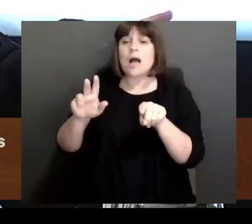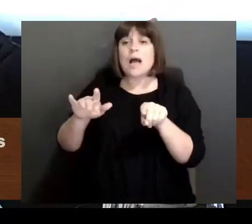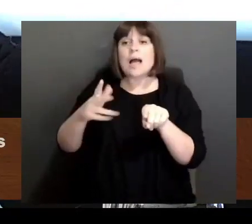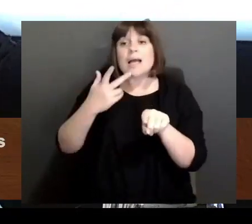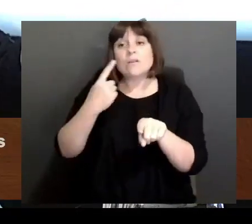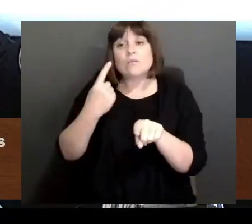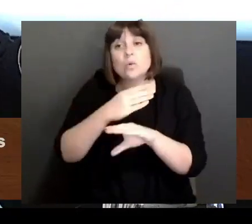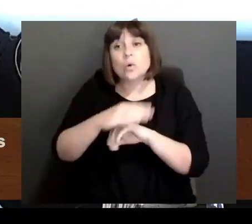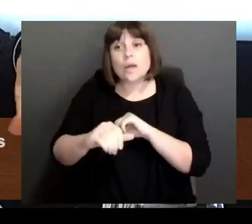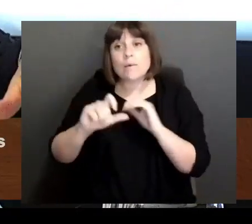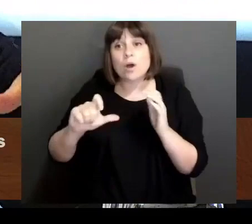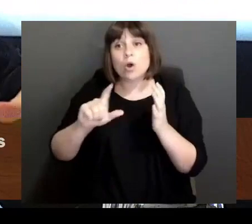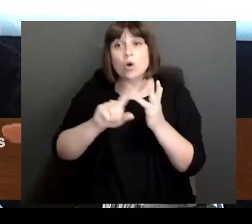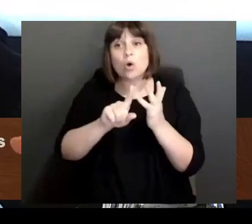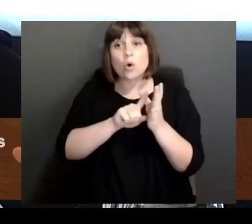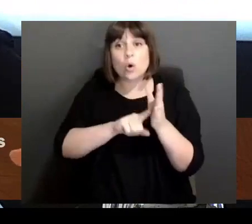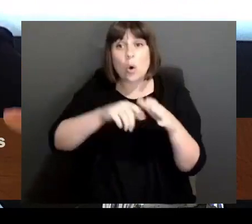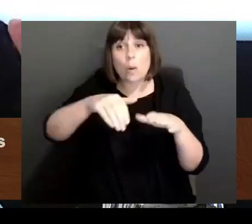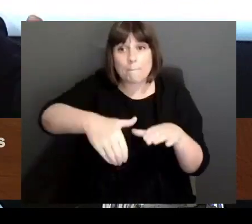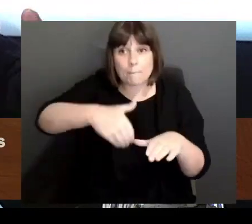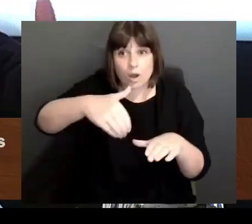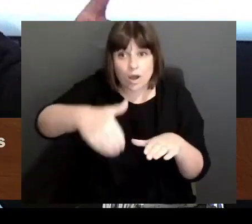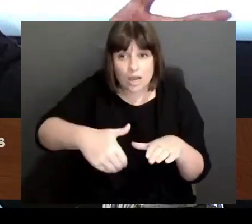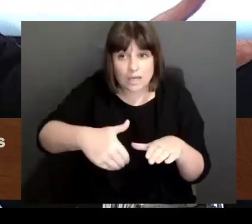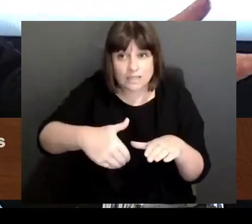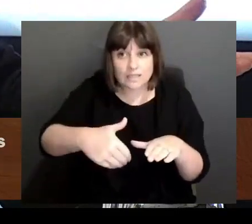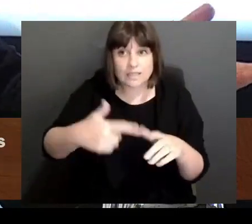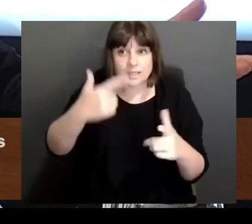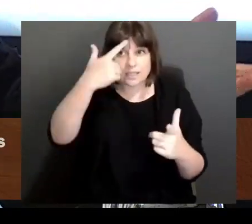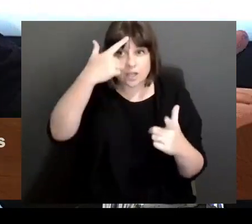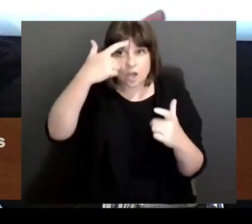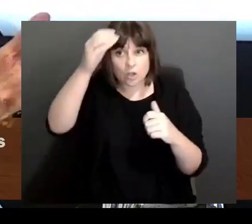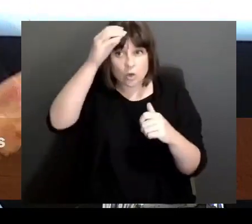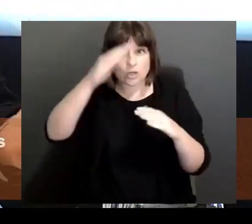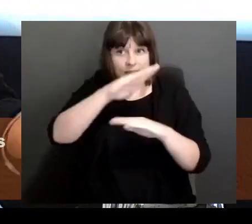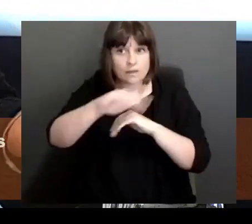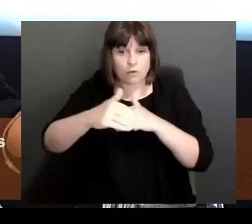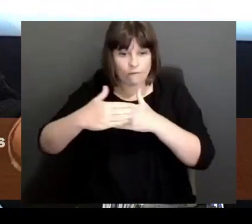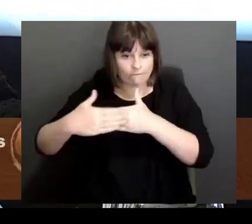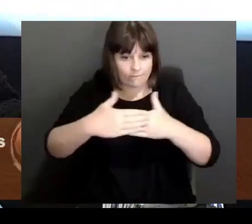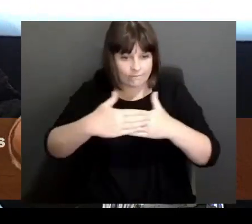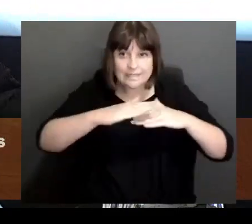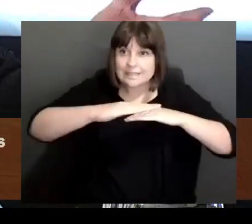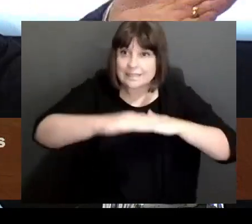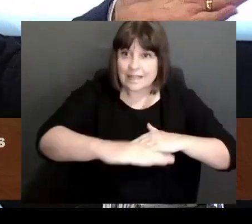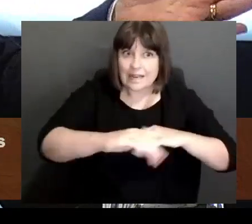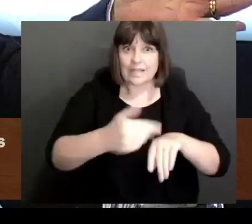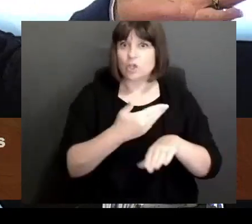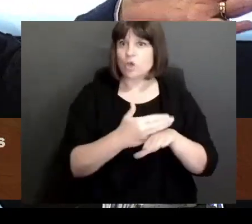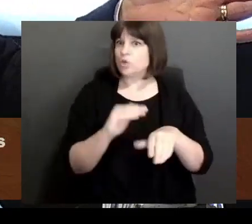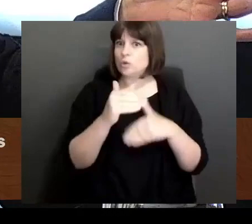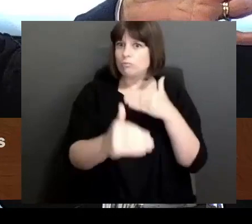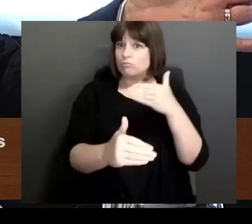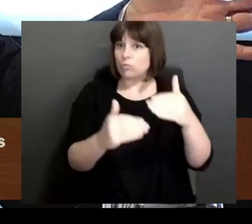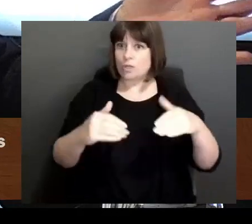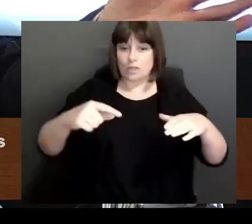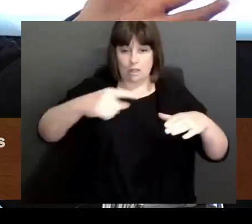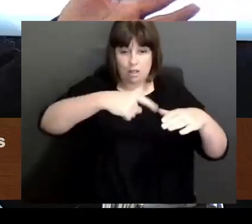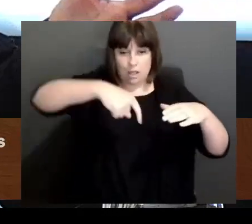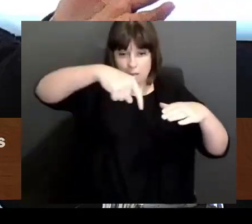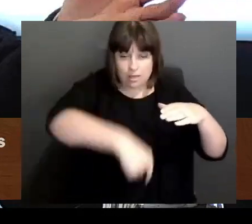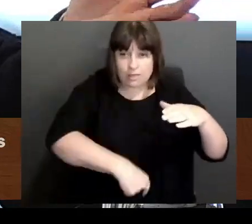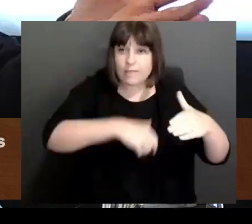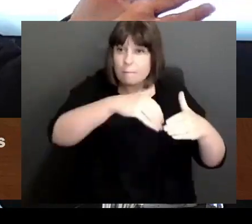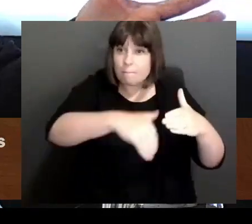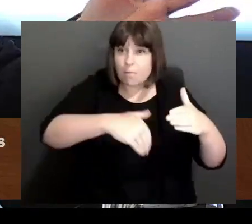rehabilitation is something that is relatively new because these mines have existed now for some time, although there is an